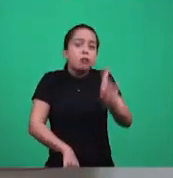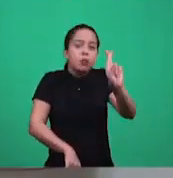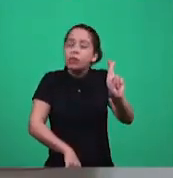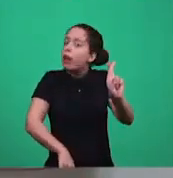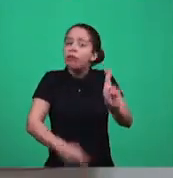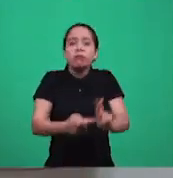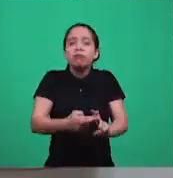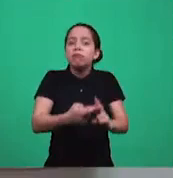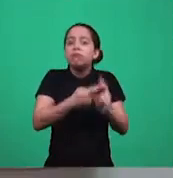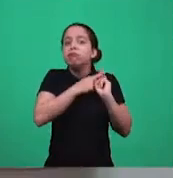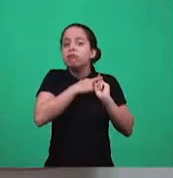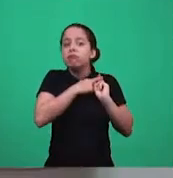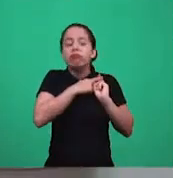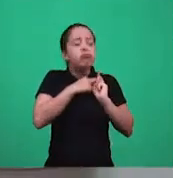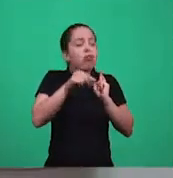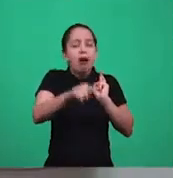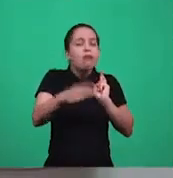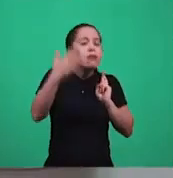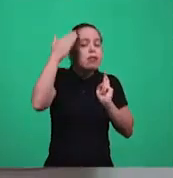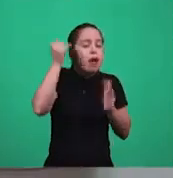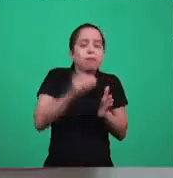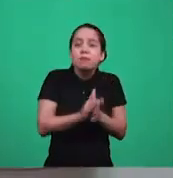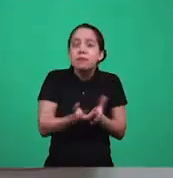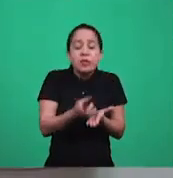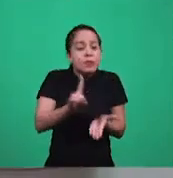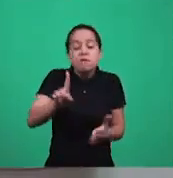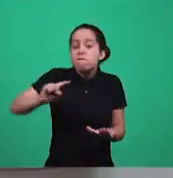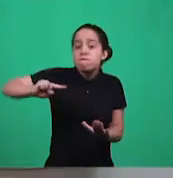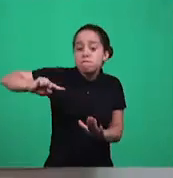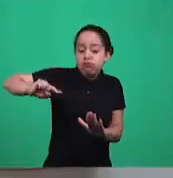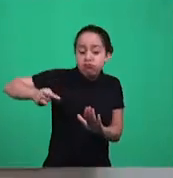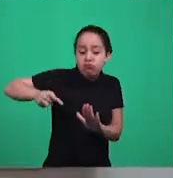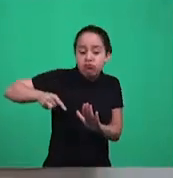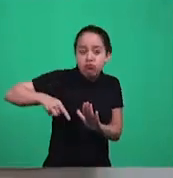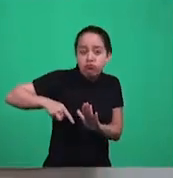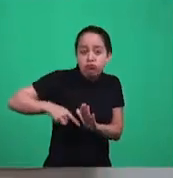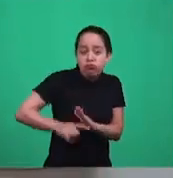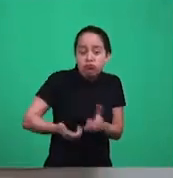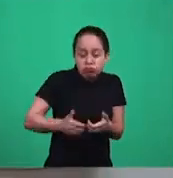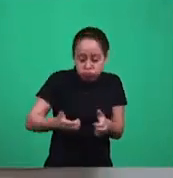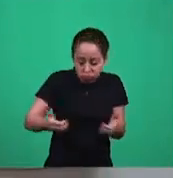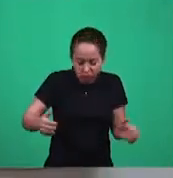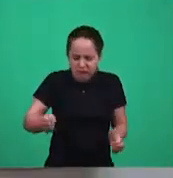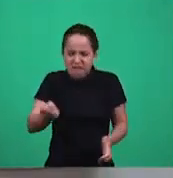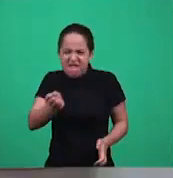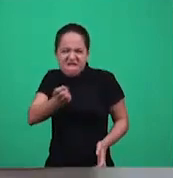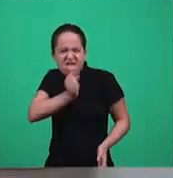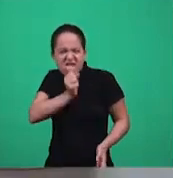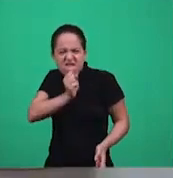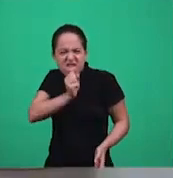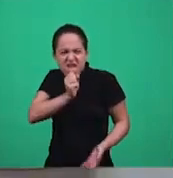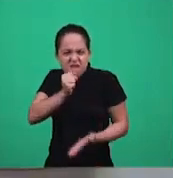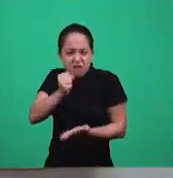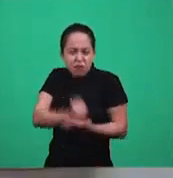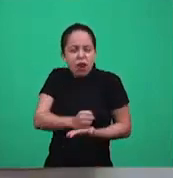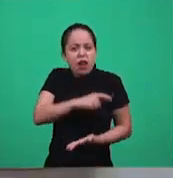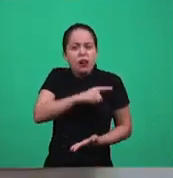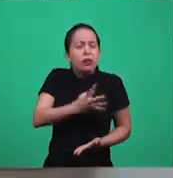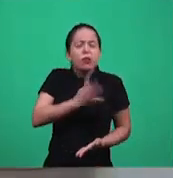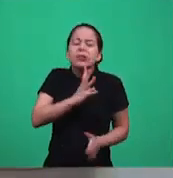law. He was a doctor in Bible, in theology, more than any other people around them.